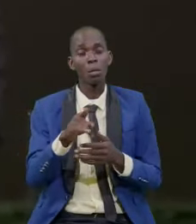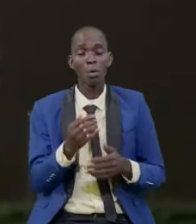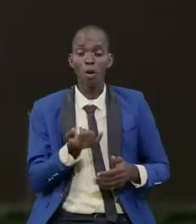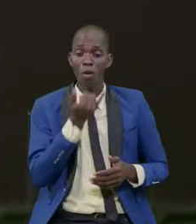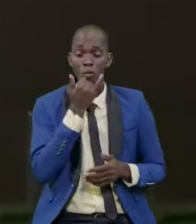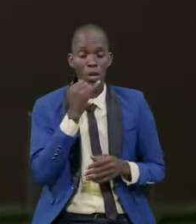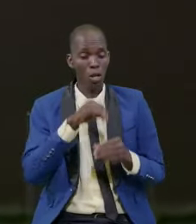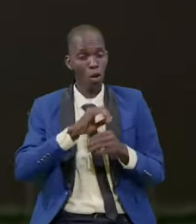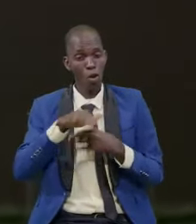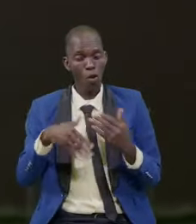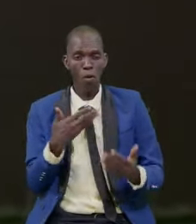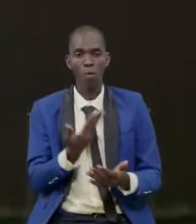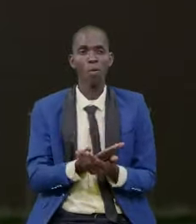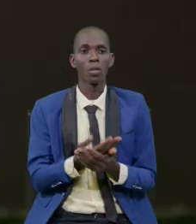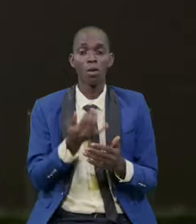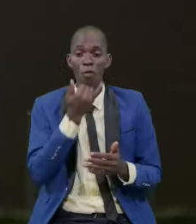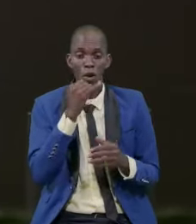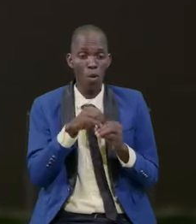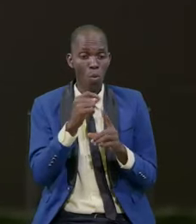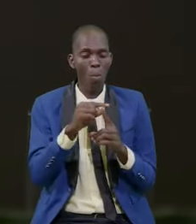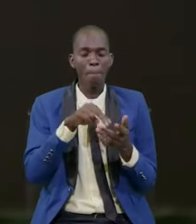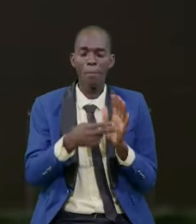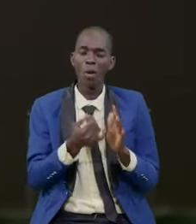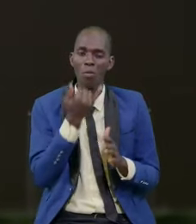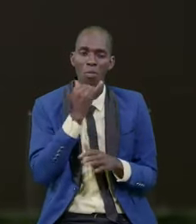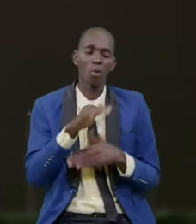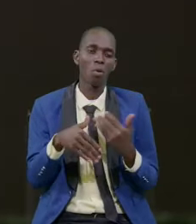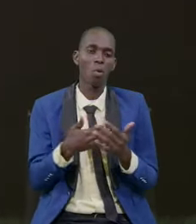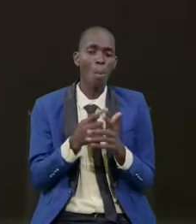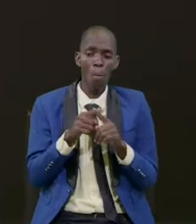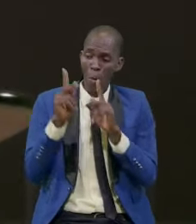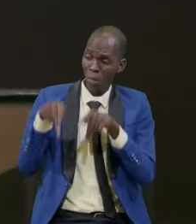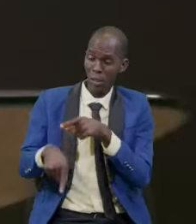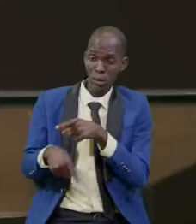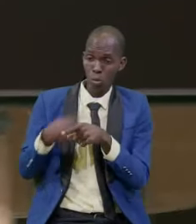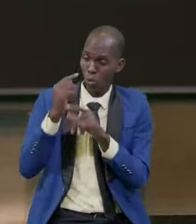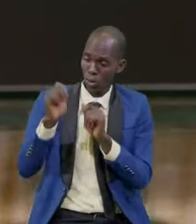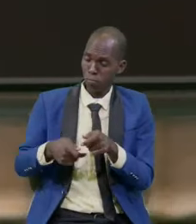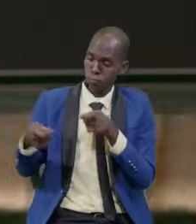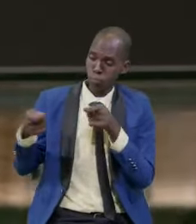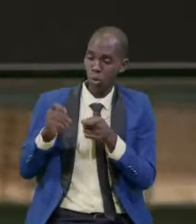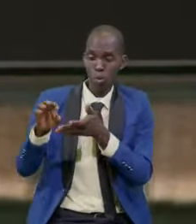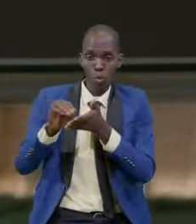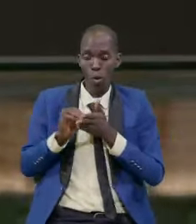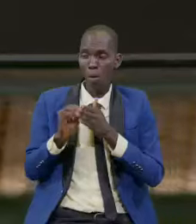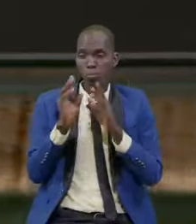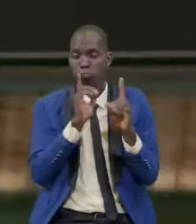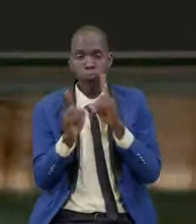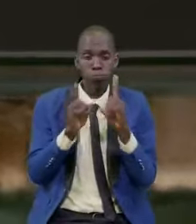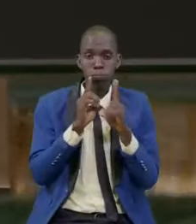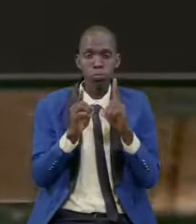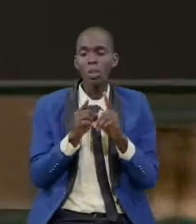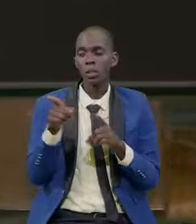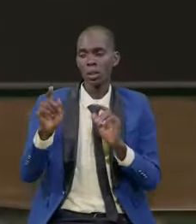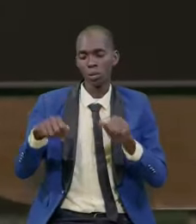But the one that is able to bridle the tongue, the one that is able to bridle the